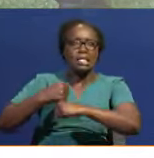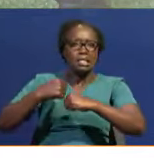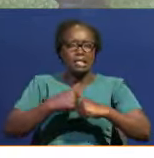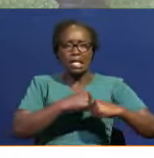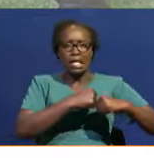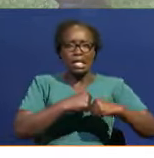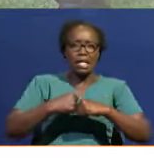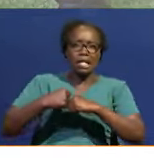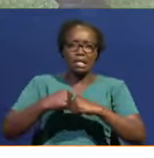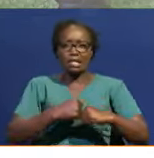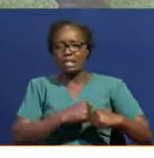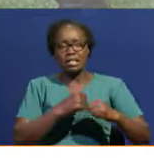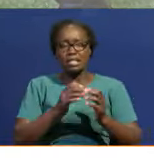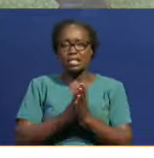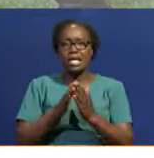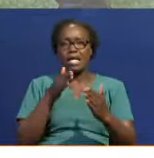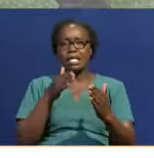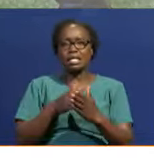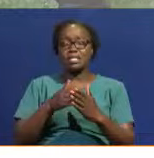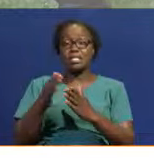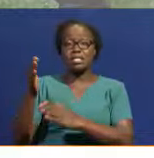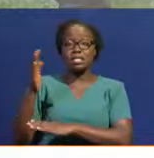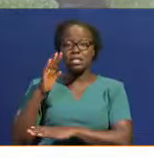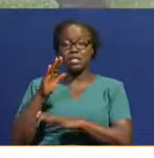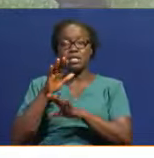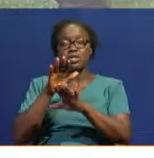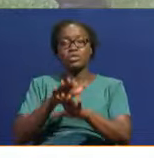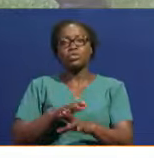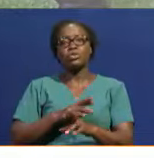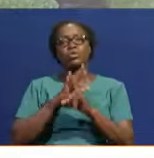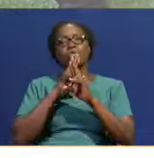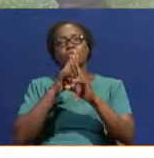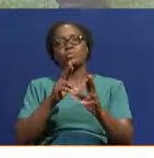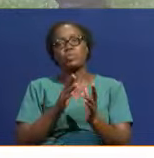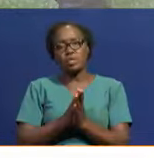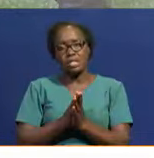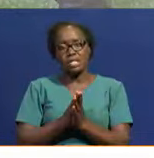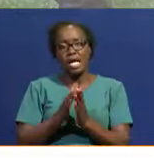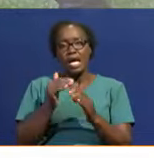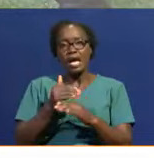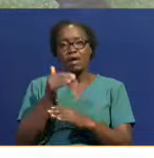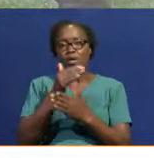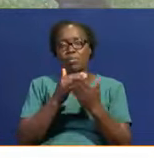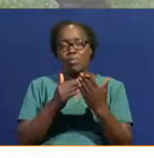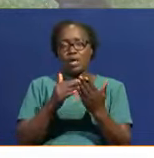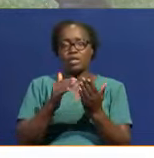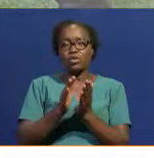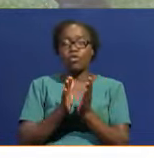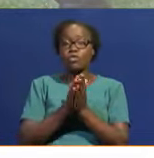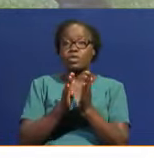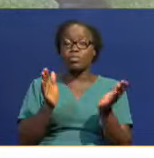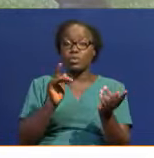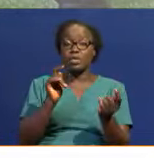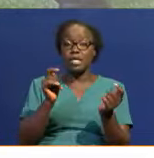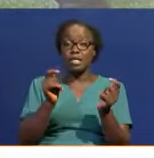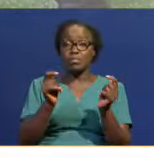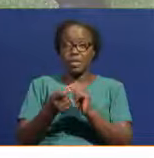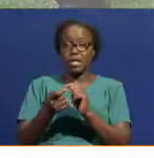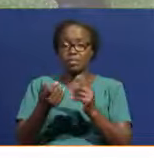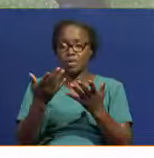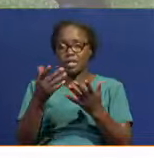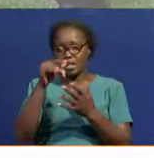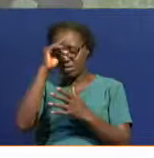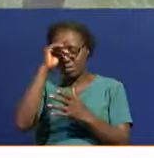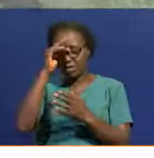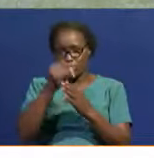in handling potential security threats owing to slow response. His call comes as part of a broader strategy by the government